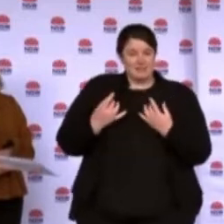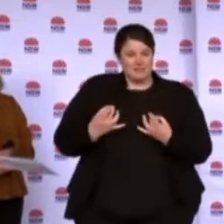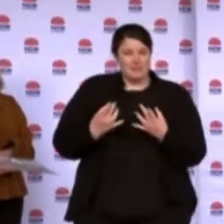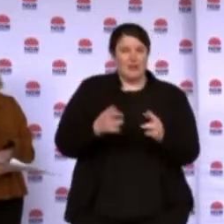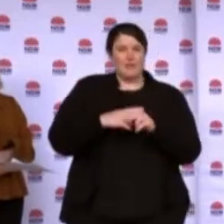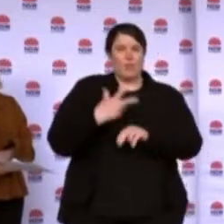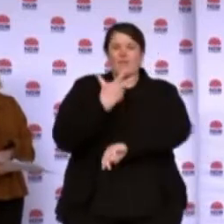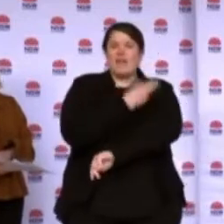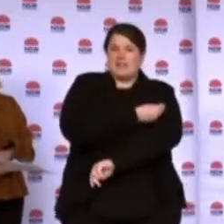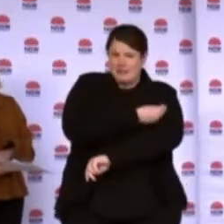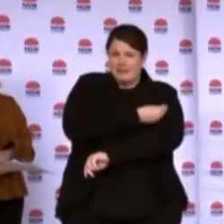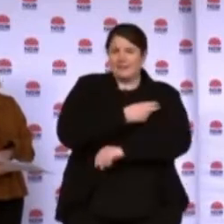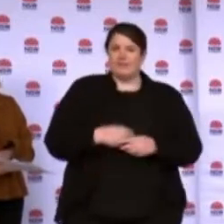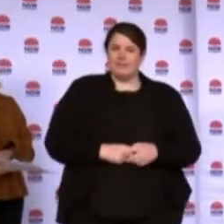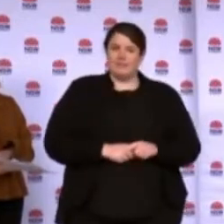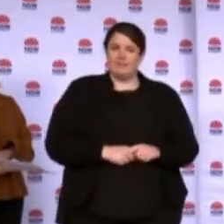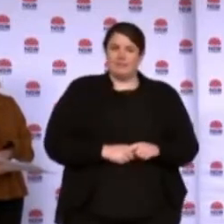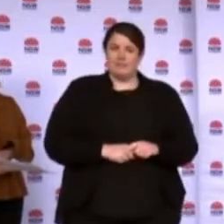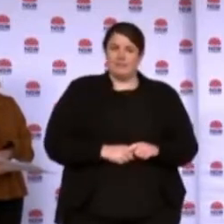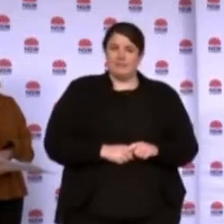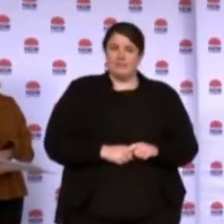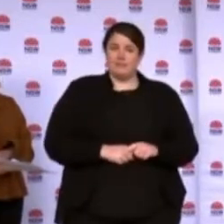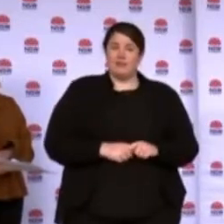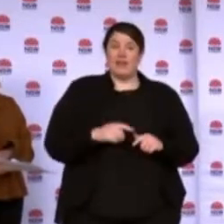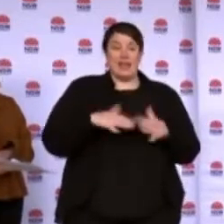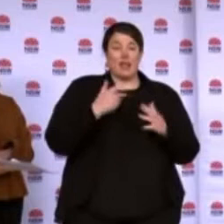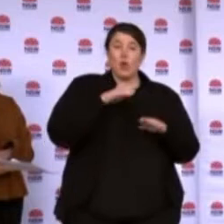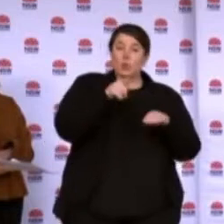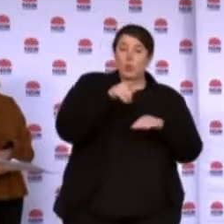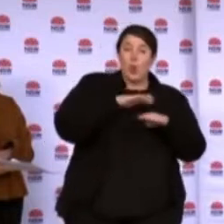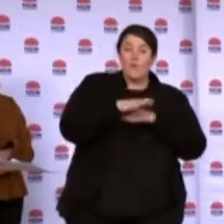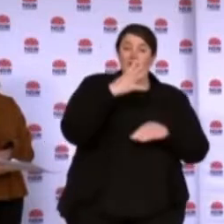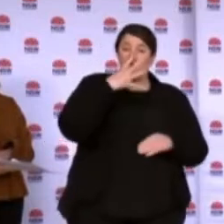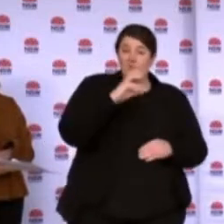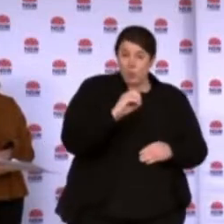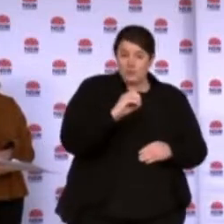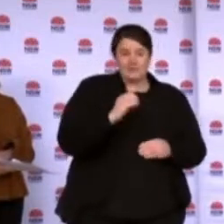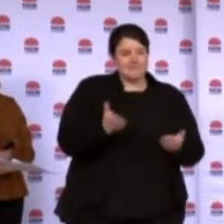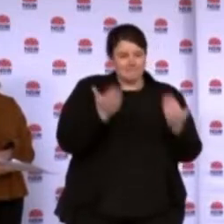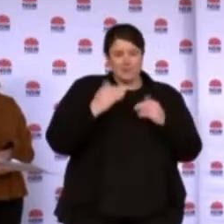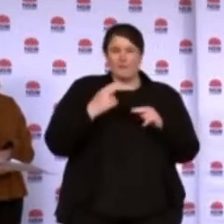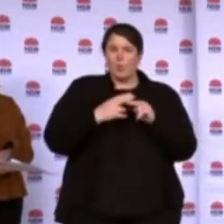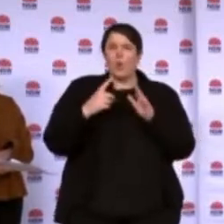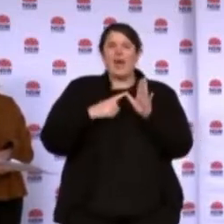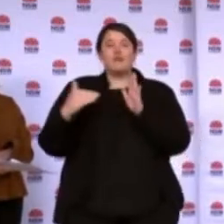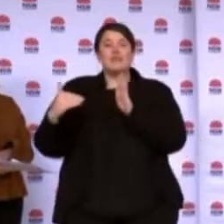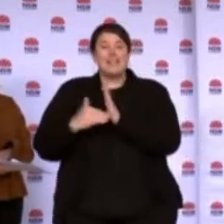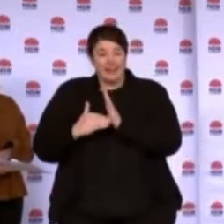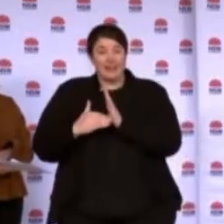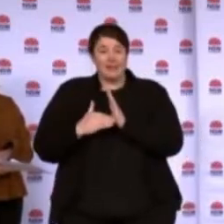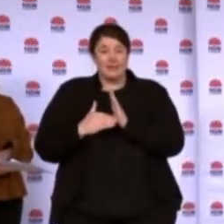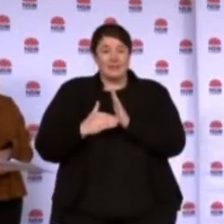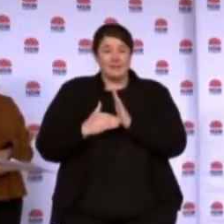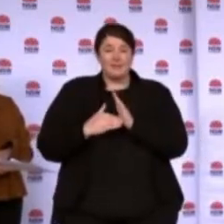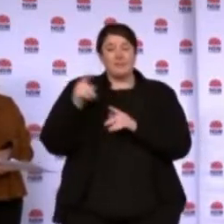vaccine rollout. So from now, we'll be able to accept anybody over 40 who wants the AstraZeneca. As you know, the federal health advice